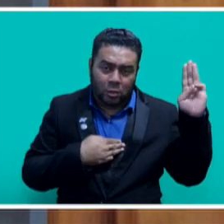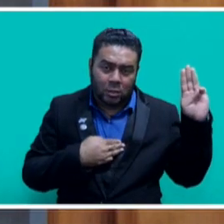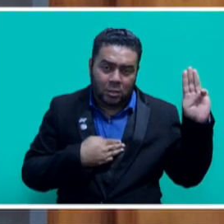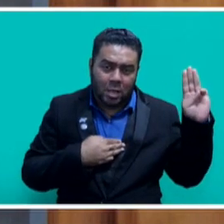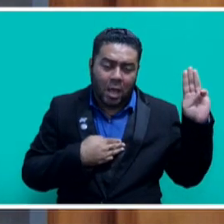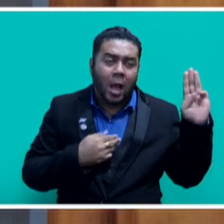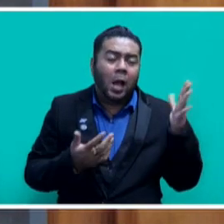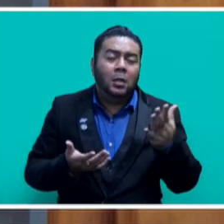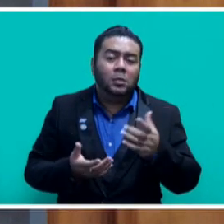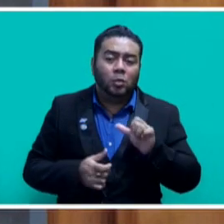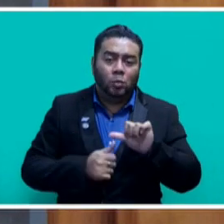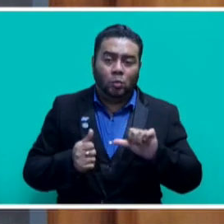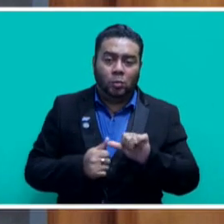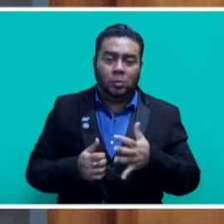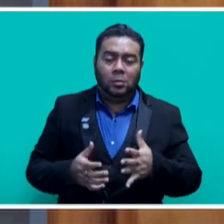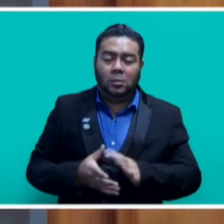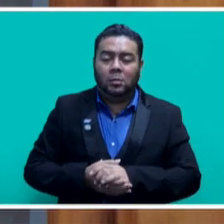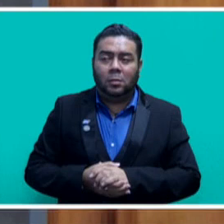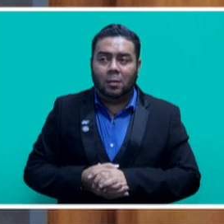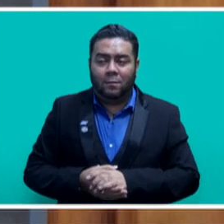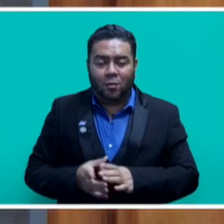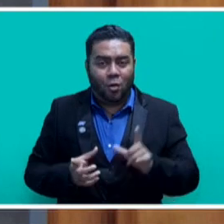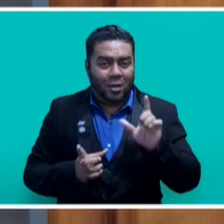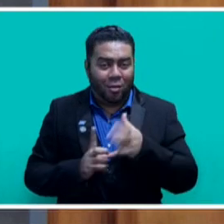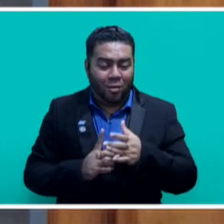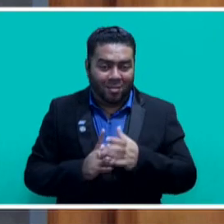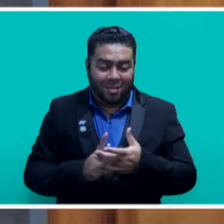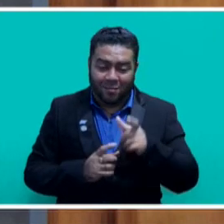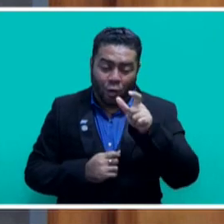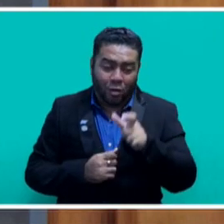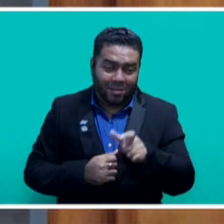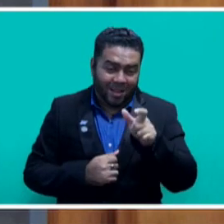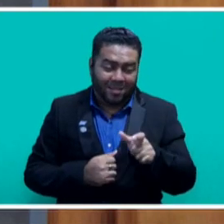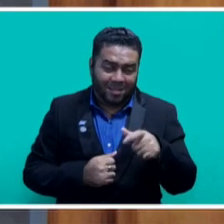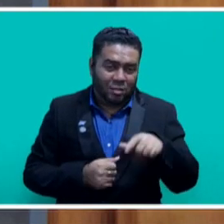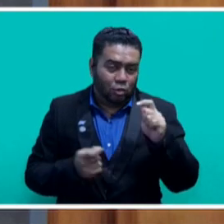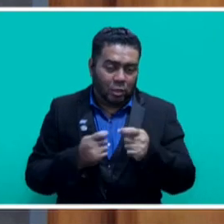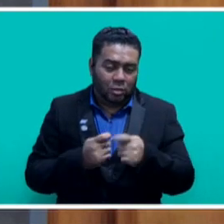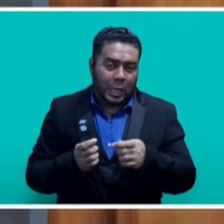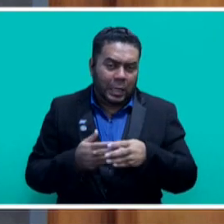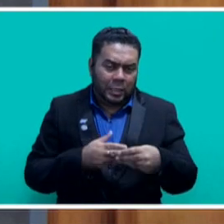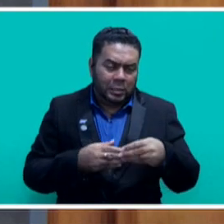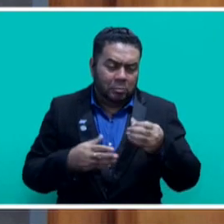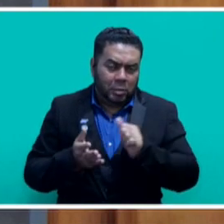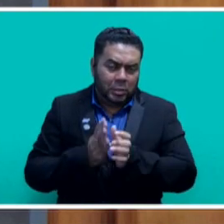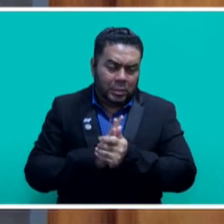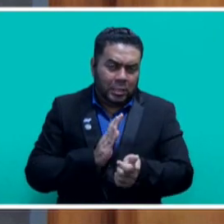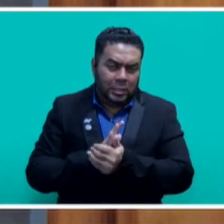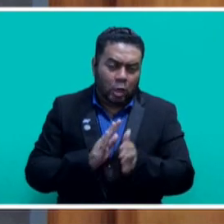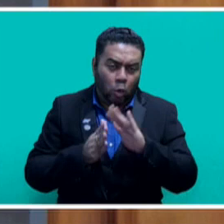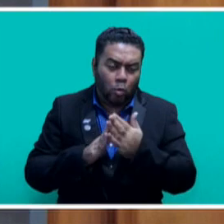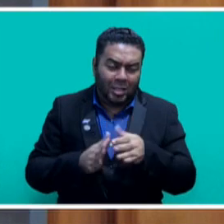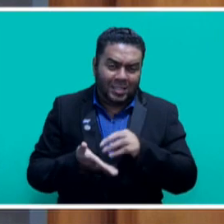mission of fostering character change and development, leadership skills, and community service amongst our